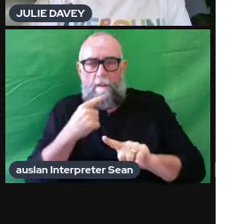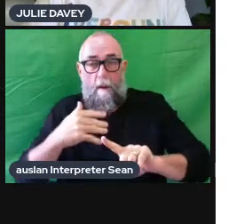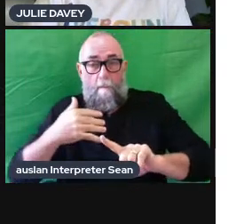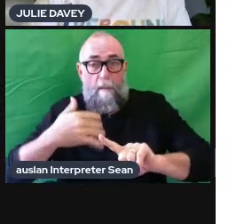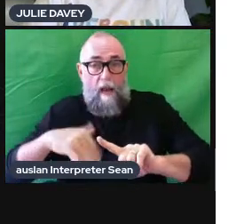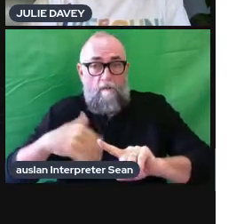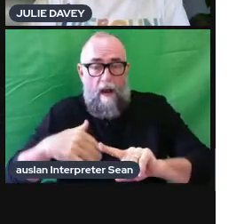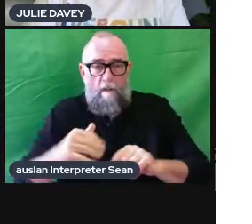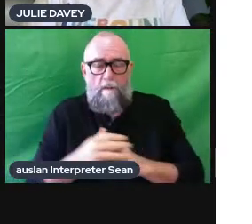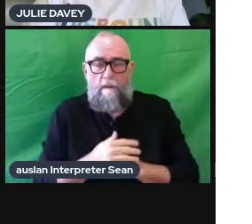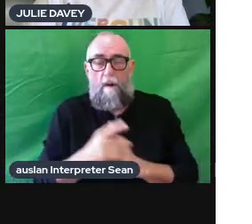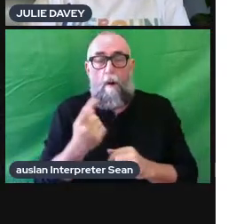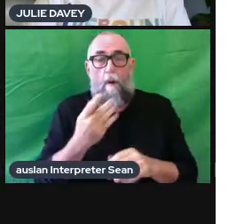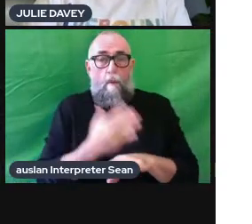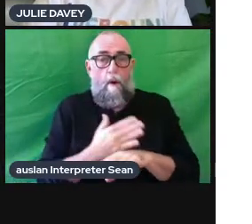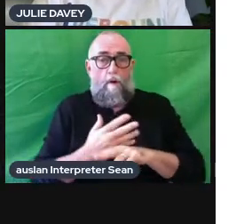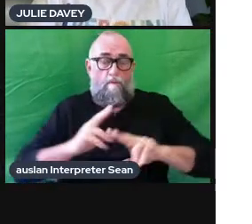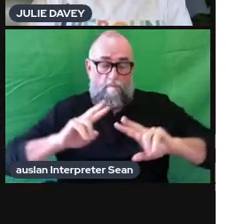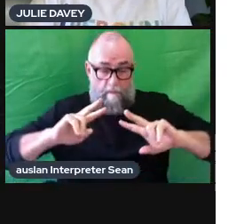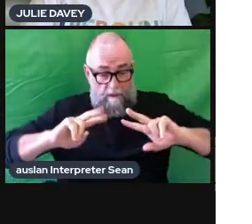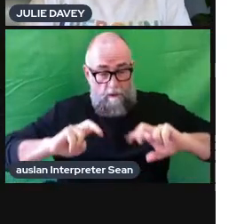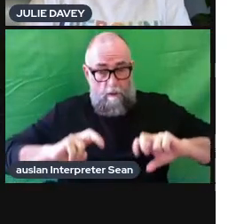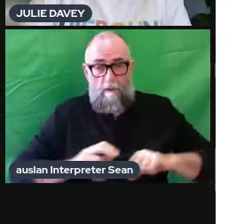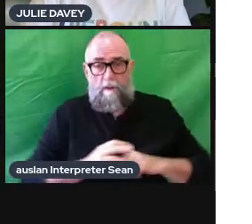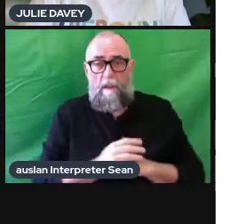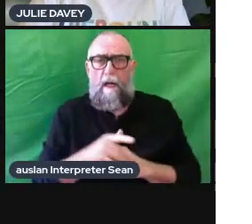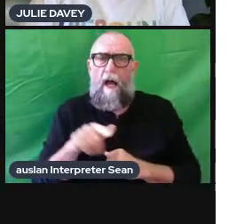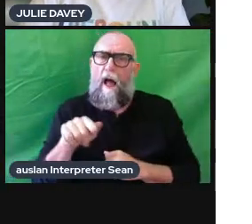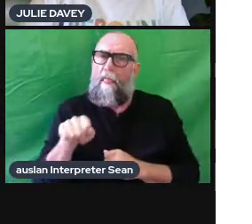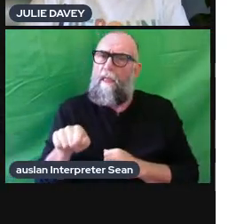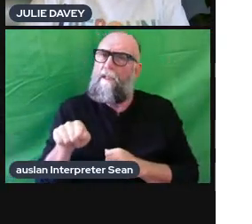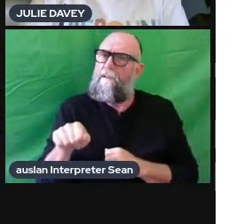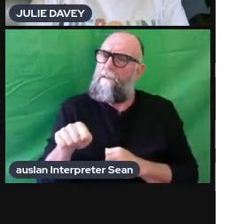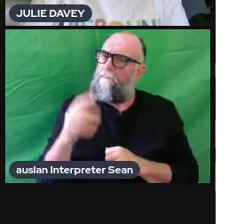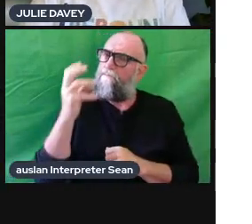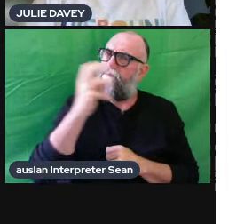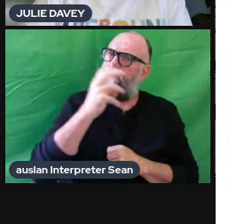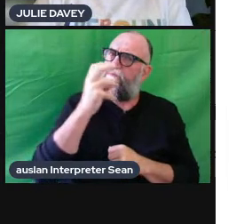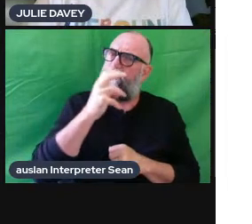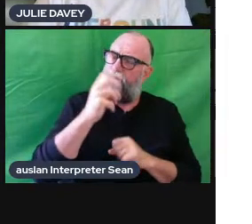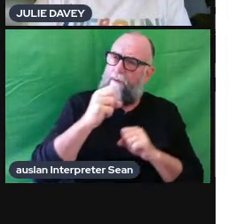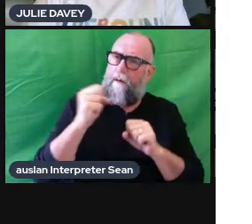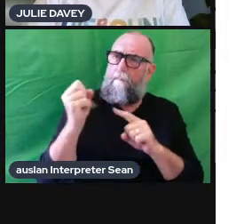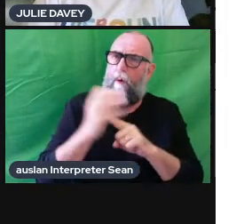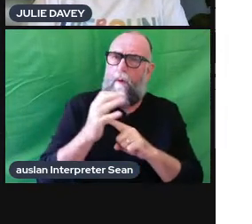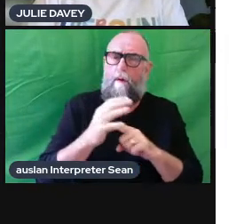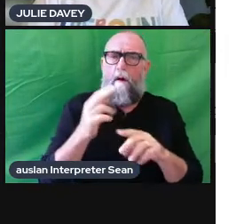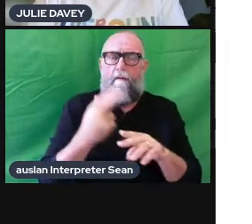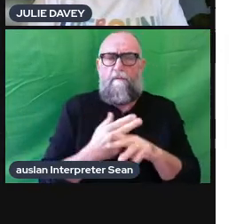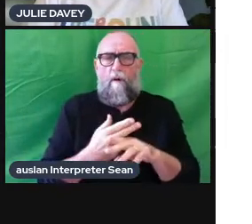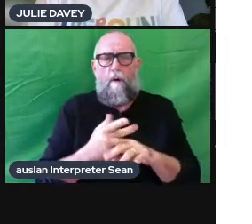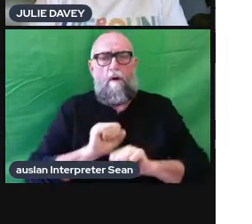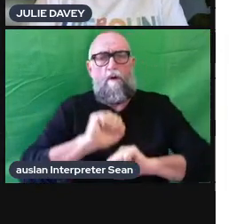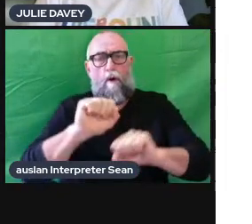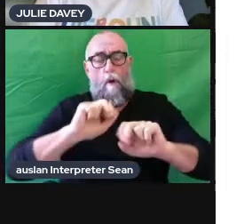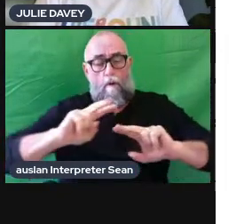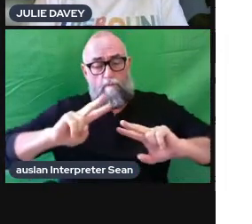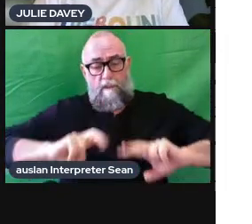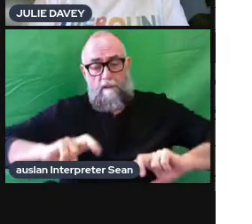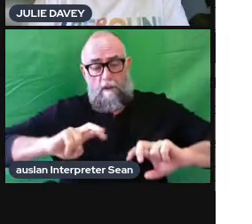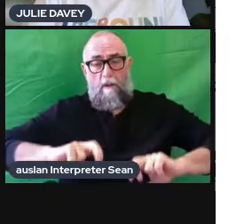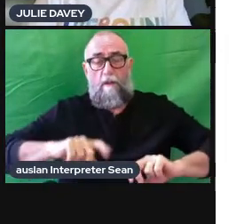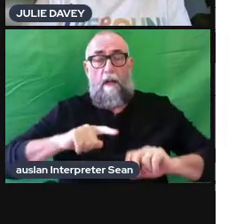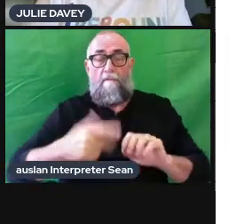for researchers, this is pretty important, it gives your research street cred with consumers and